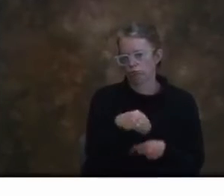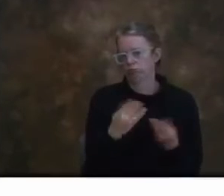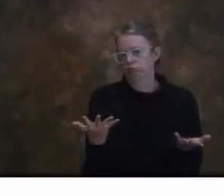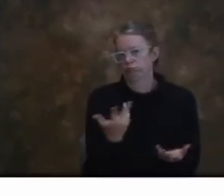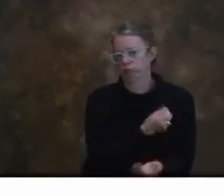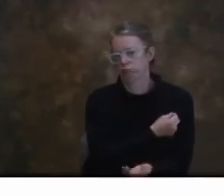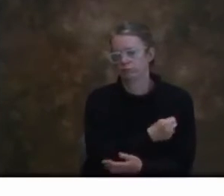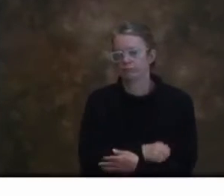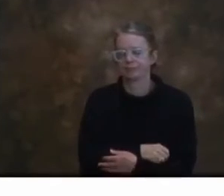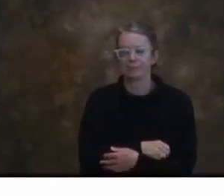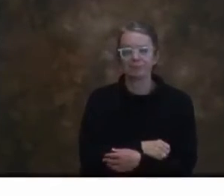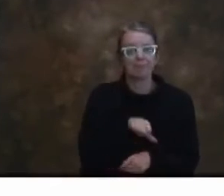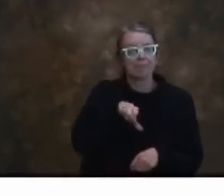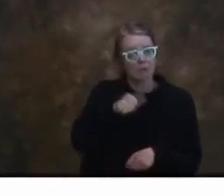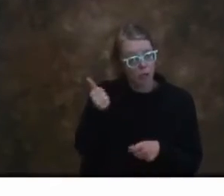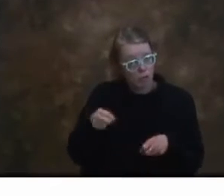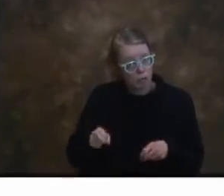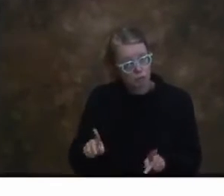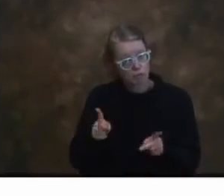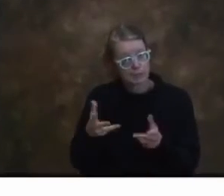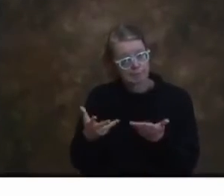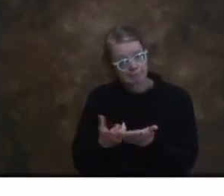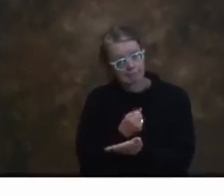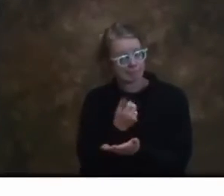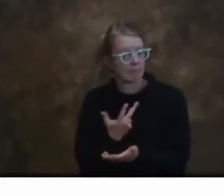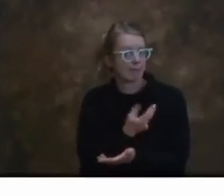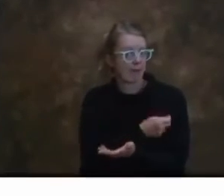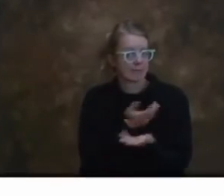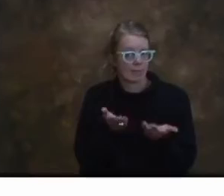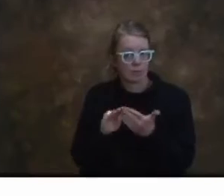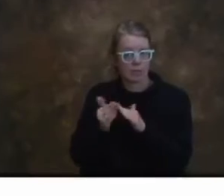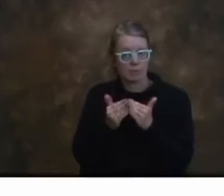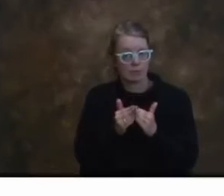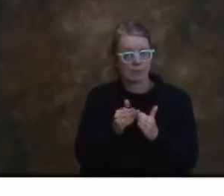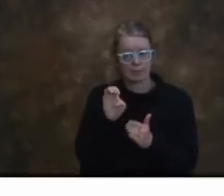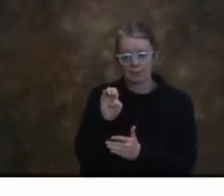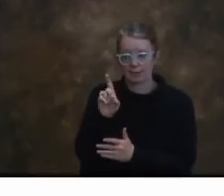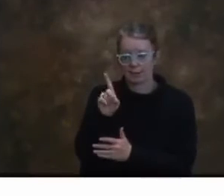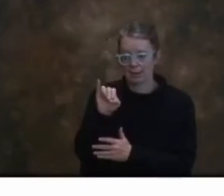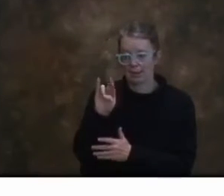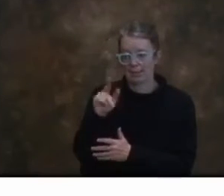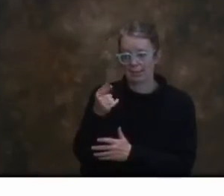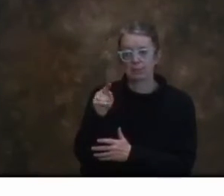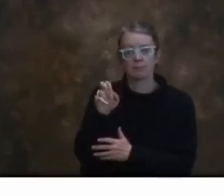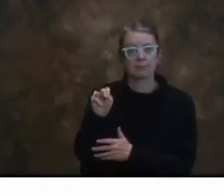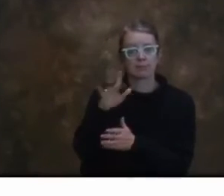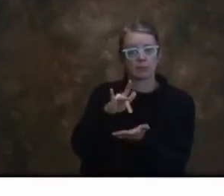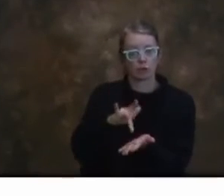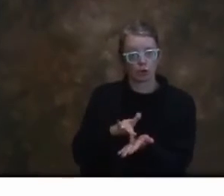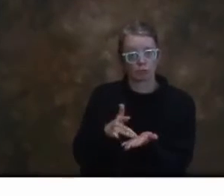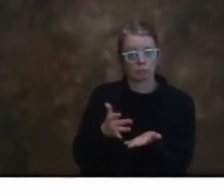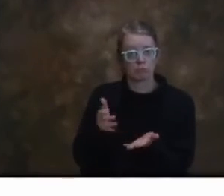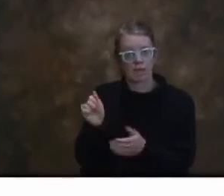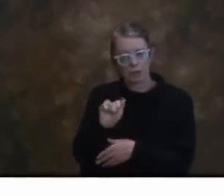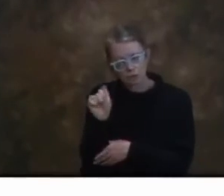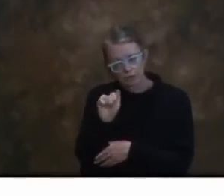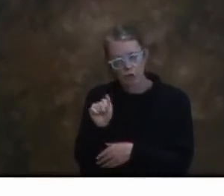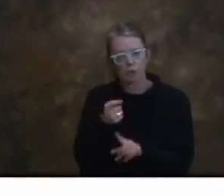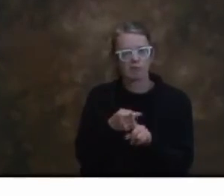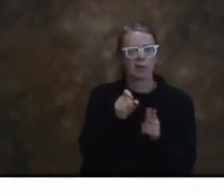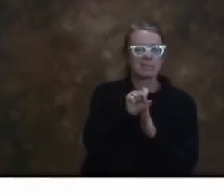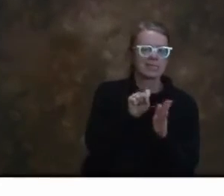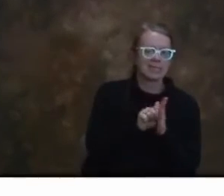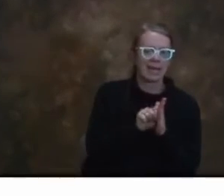vaccine opportunities in our community, including the Eddington Center in Asheville through the state vendor